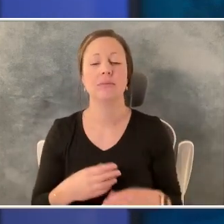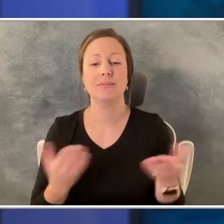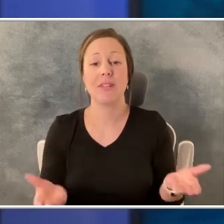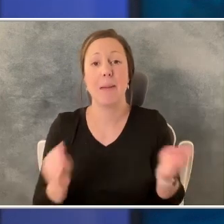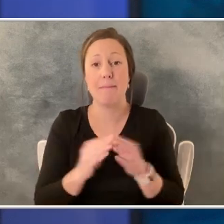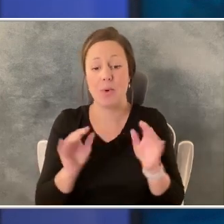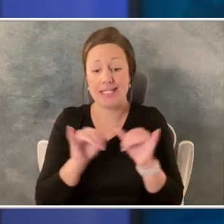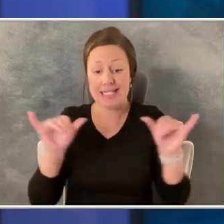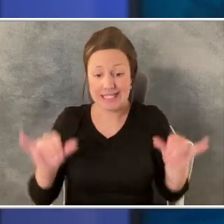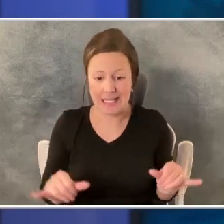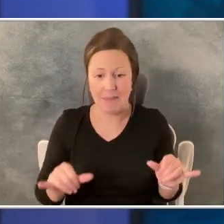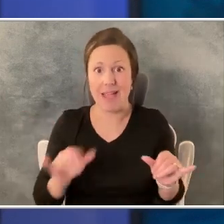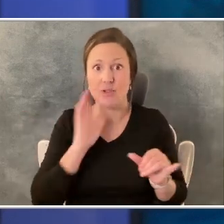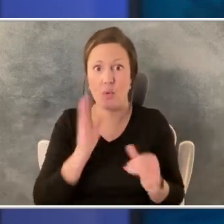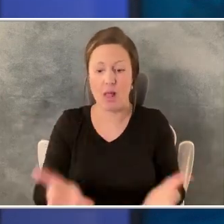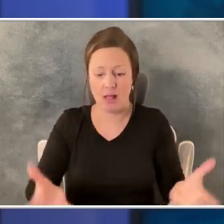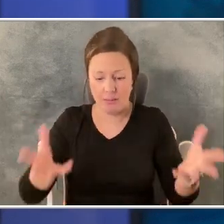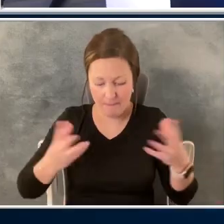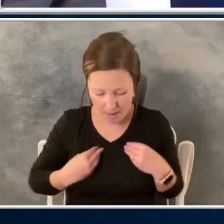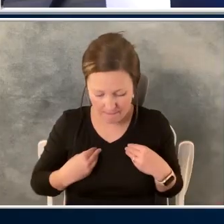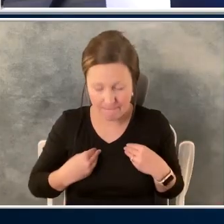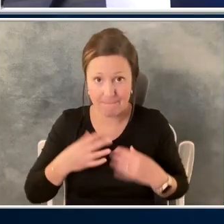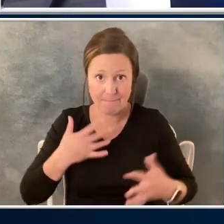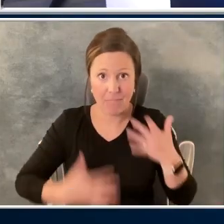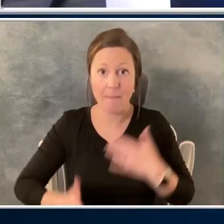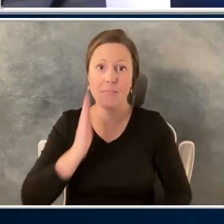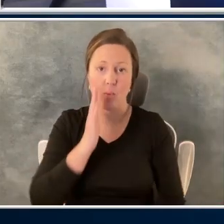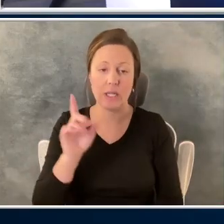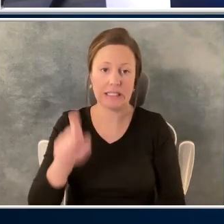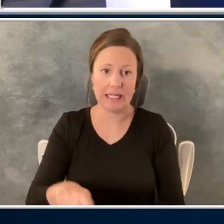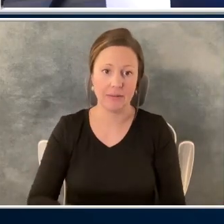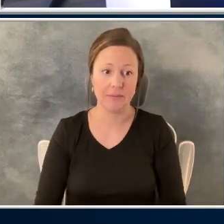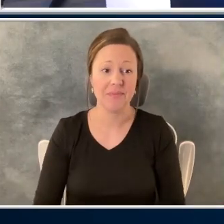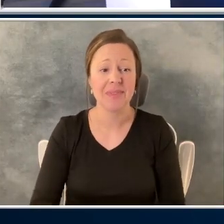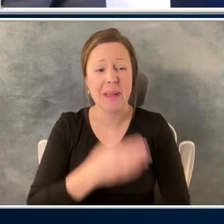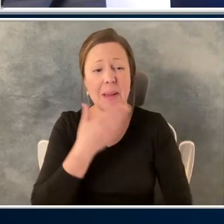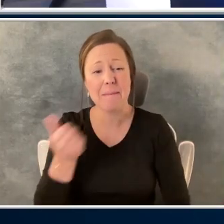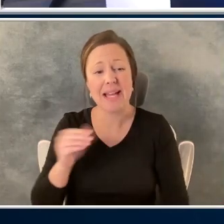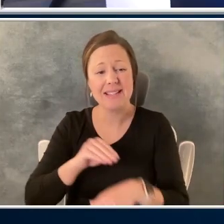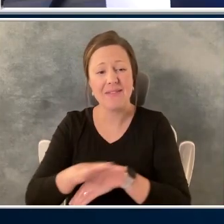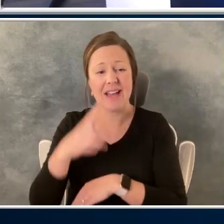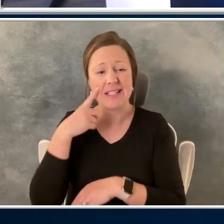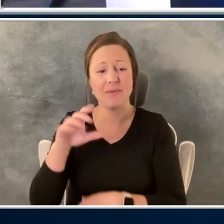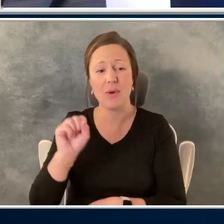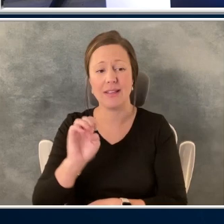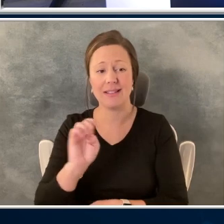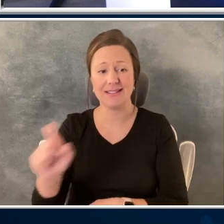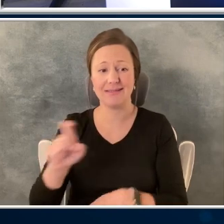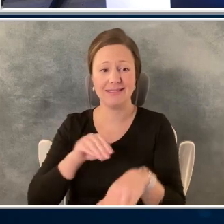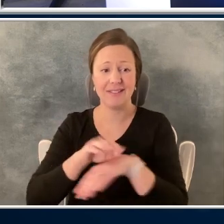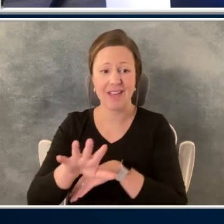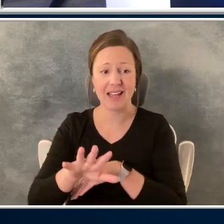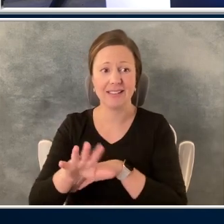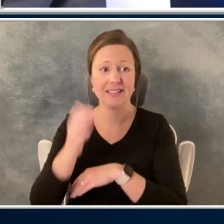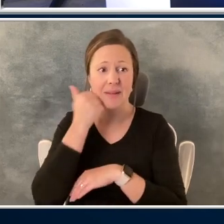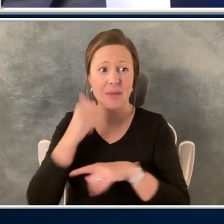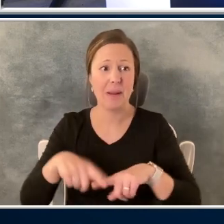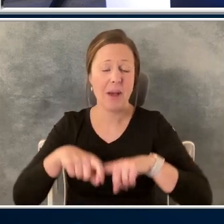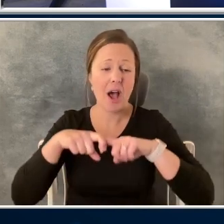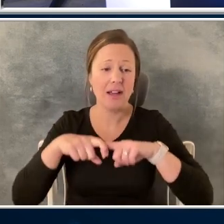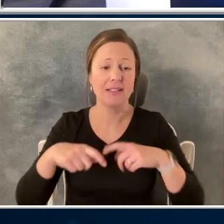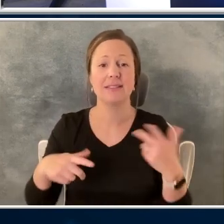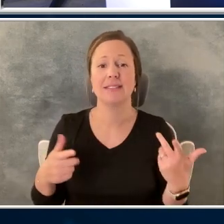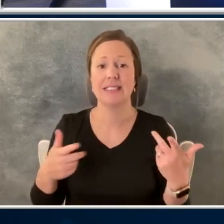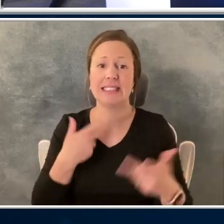systemic estrogen, would need that. Best advice for the sexual effect of menopause? What do you tell mean patients? libido? Yeah, just anything,